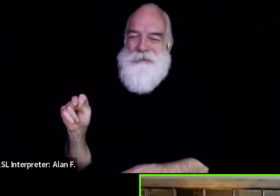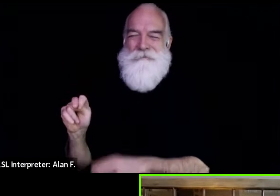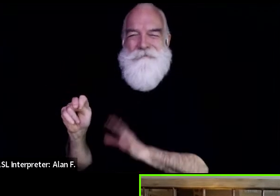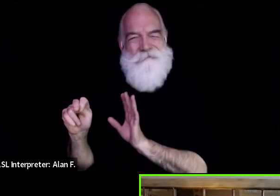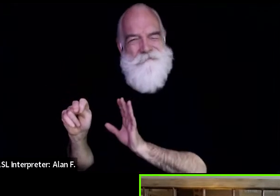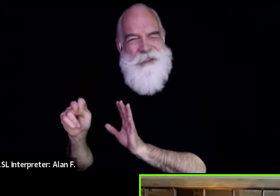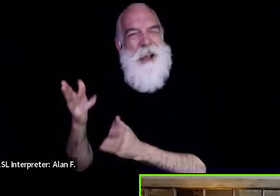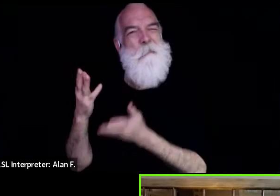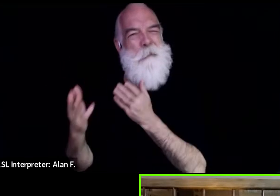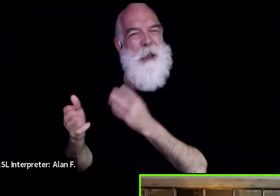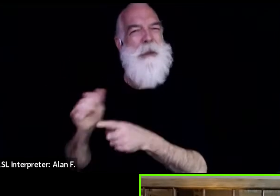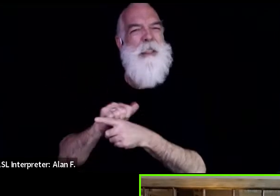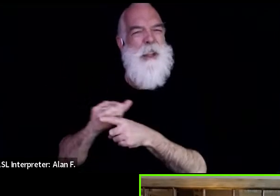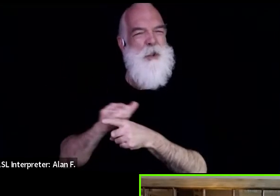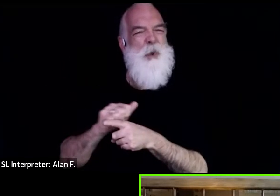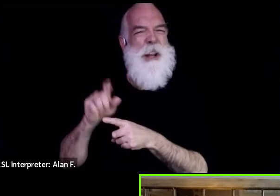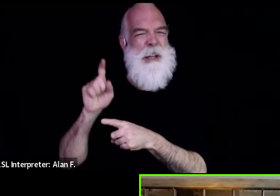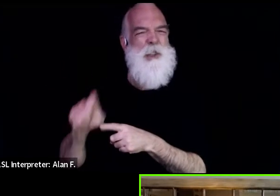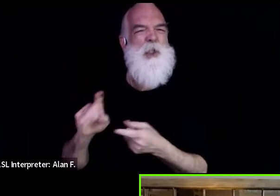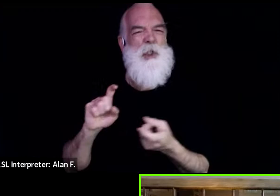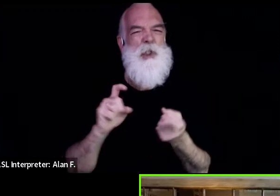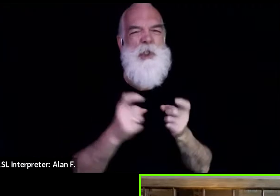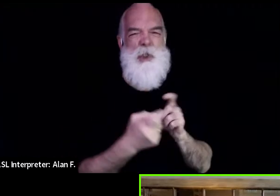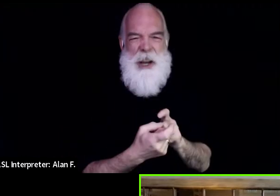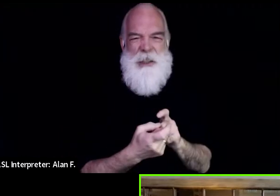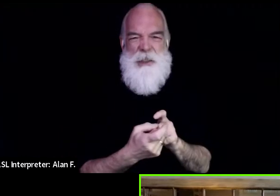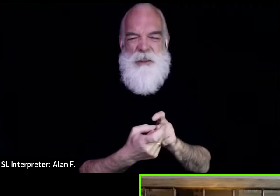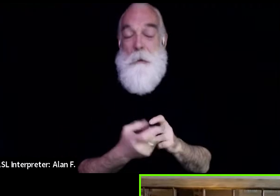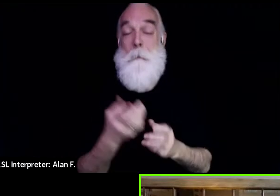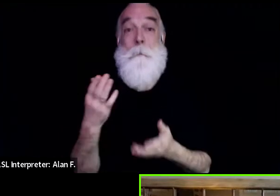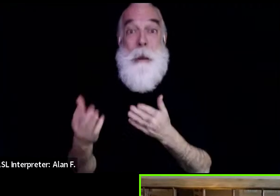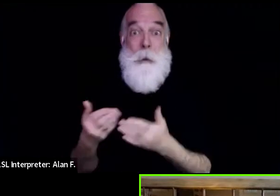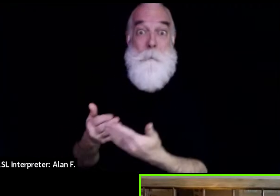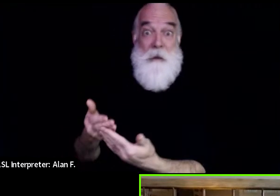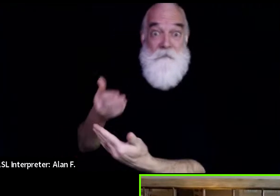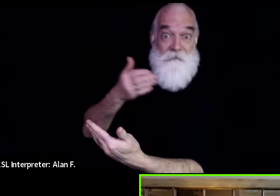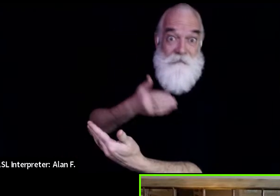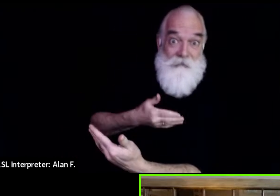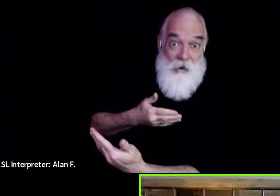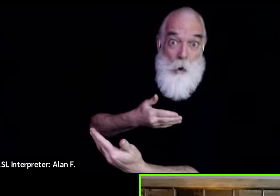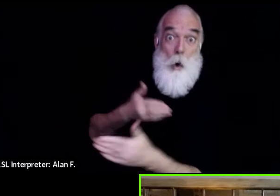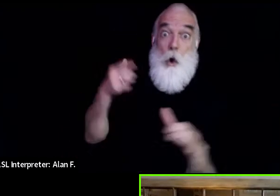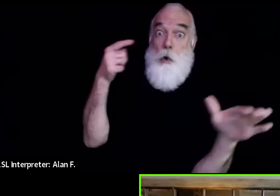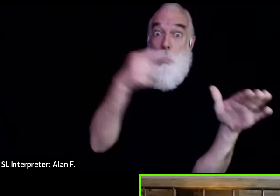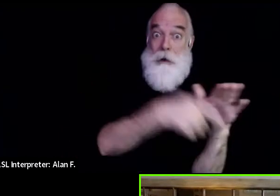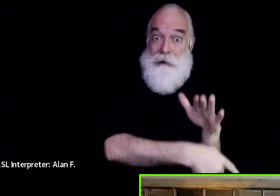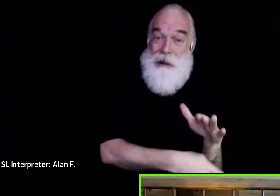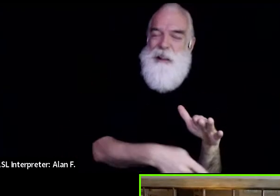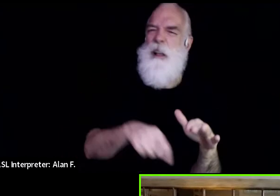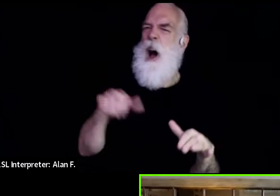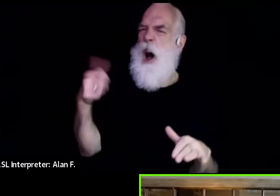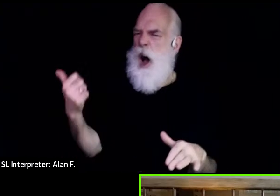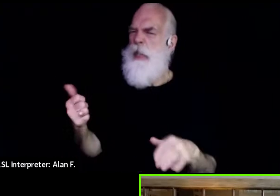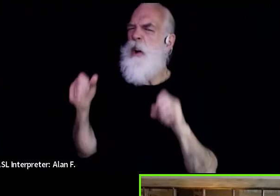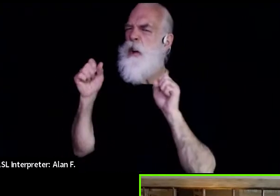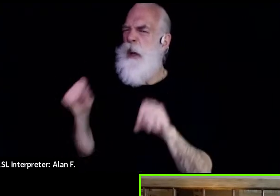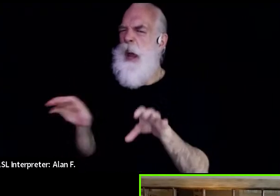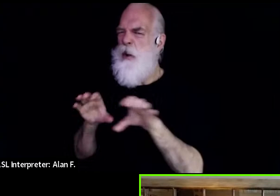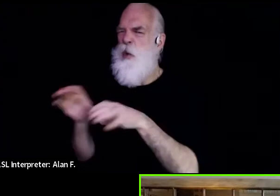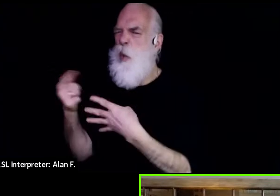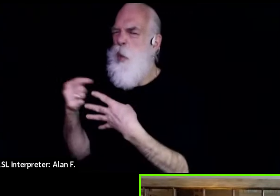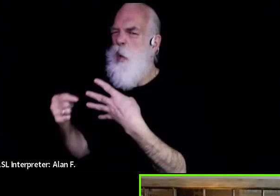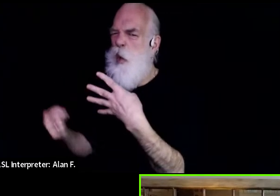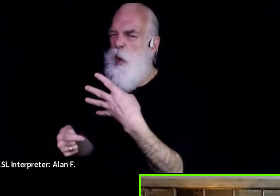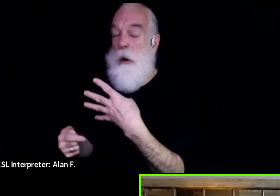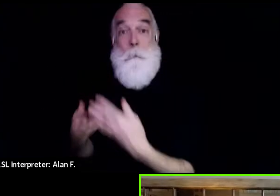that could and should be done or should have been done to have a very different outcome? And